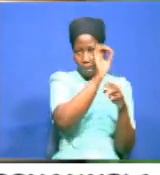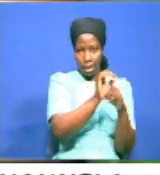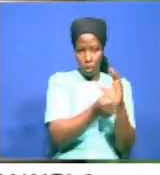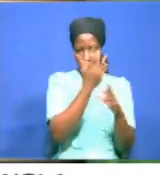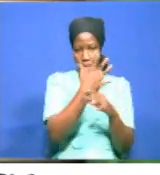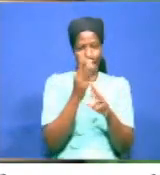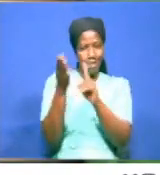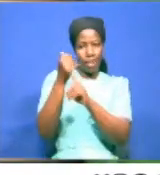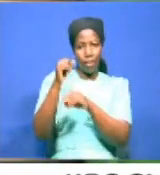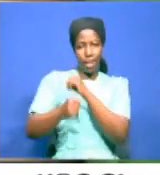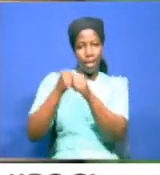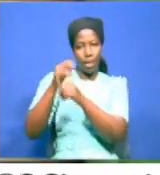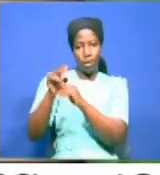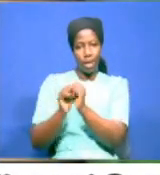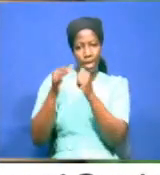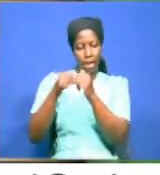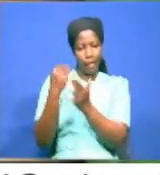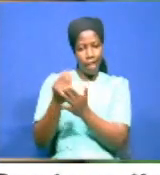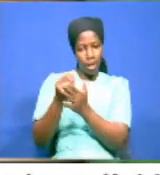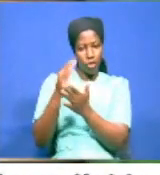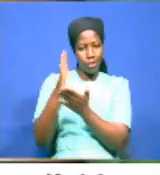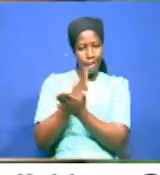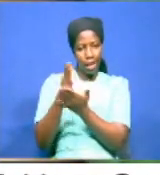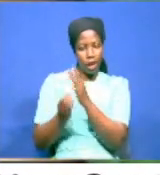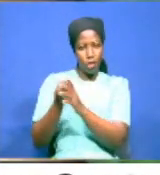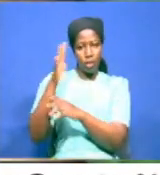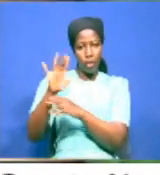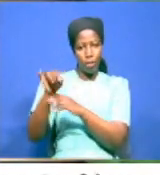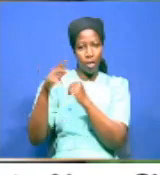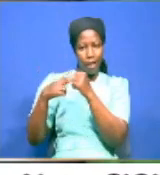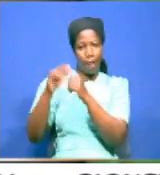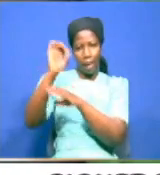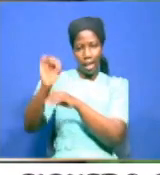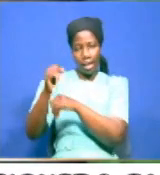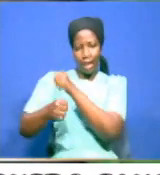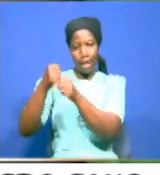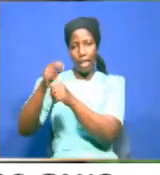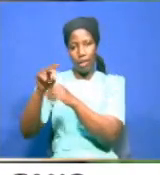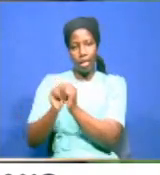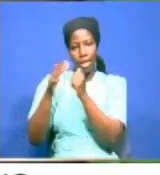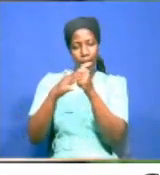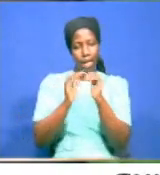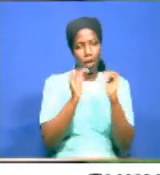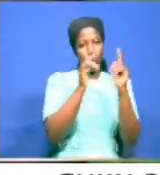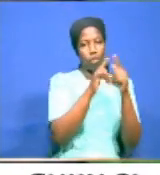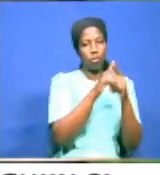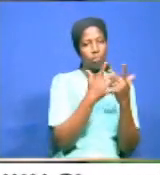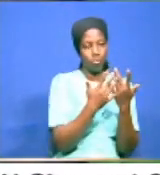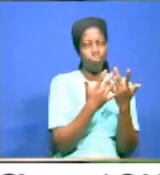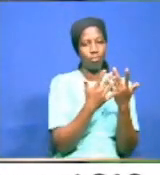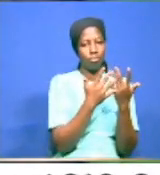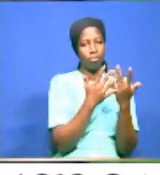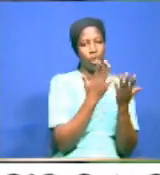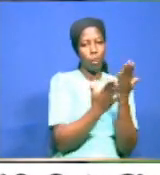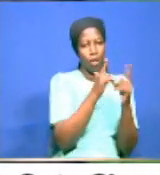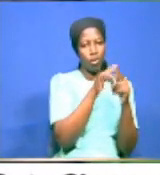2018. Financial service subsectors grew by 5.7% in 2019 relative to 4.8% recorded in